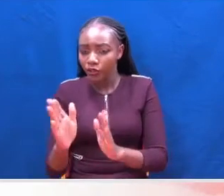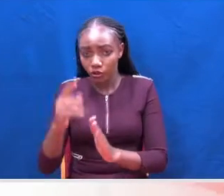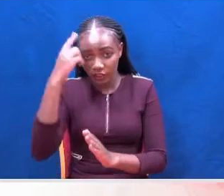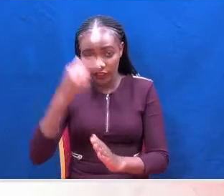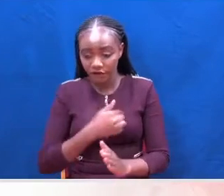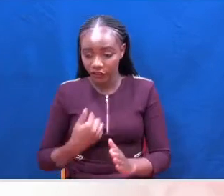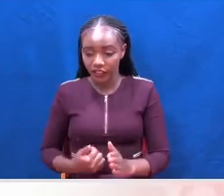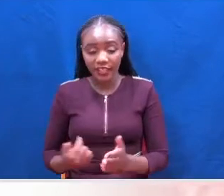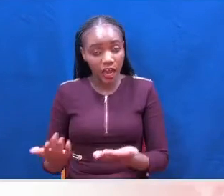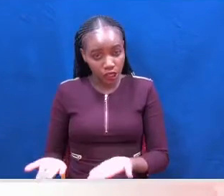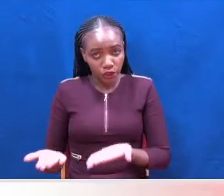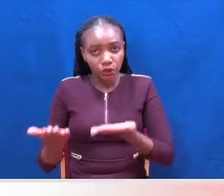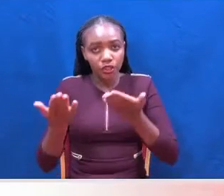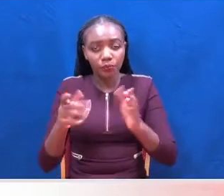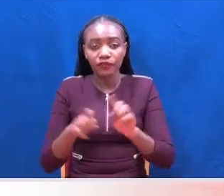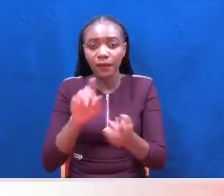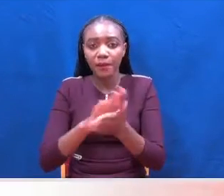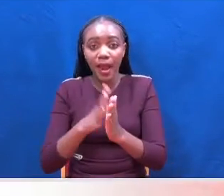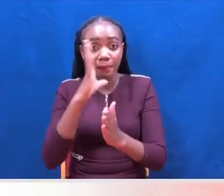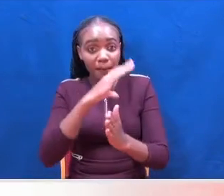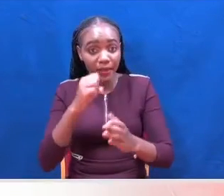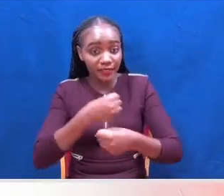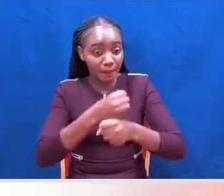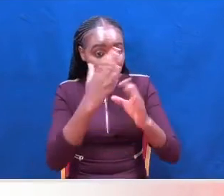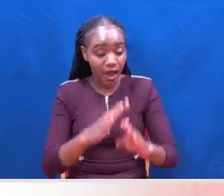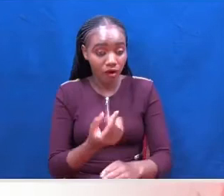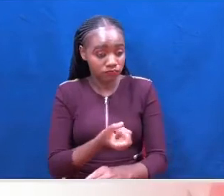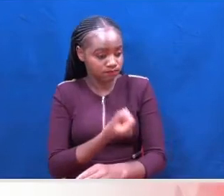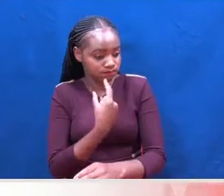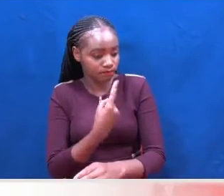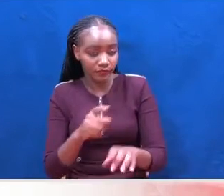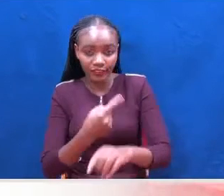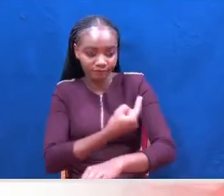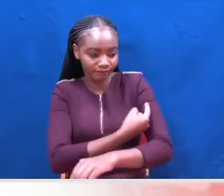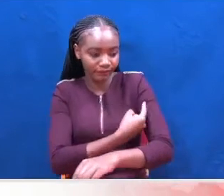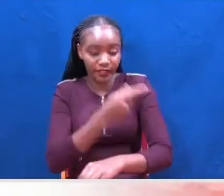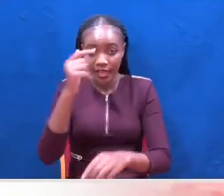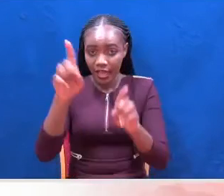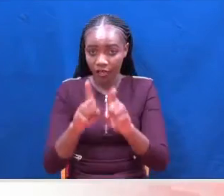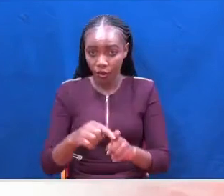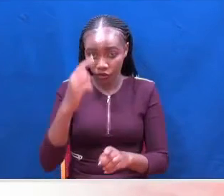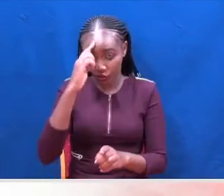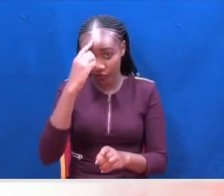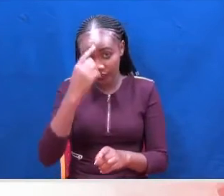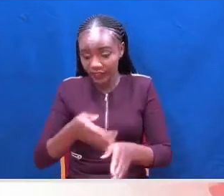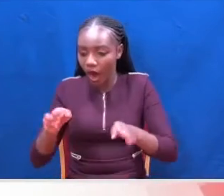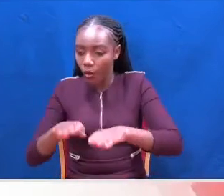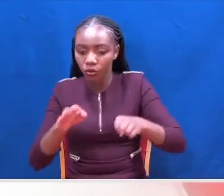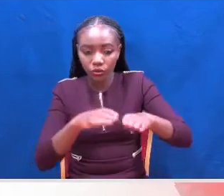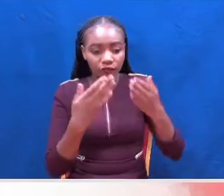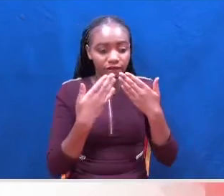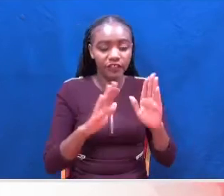to rise to the world's biggest manufacturer as India gets completely shut down by the ongoing surge in the